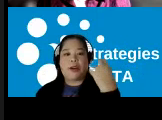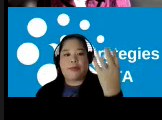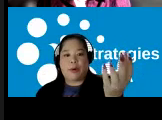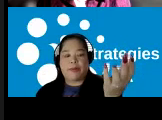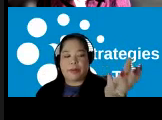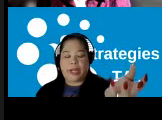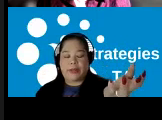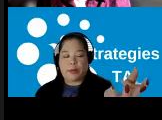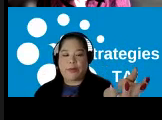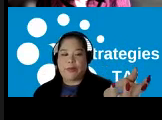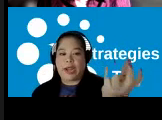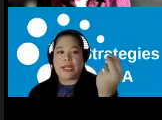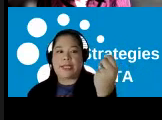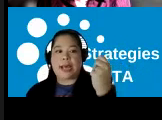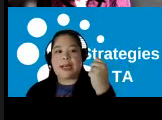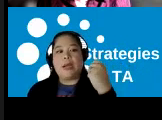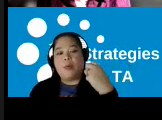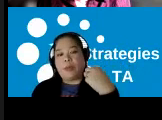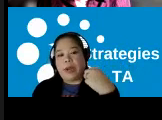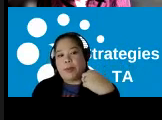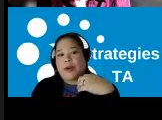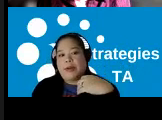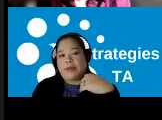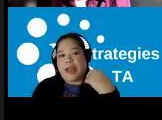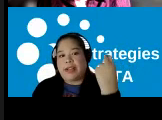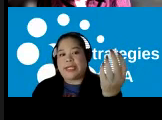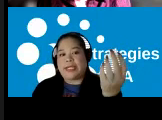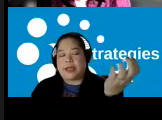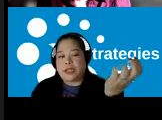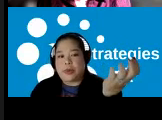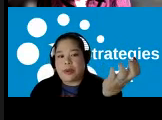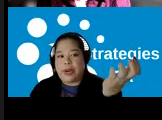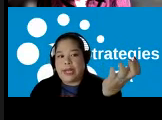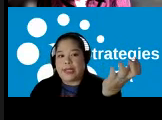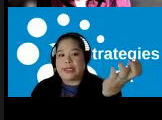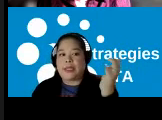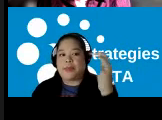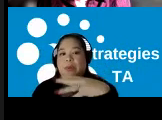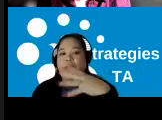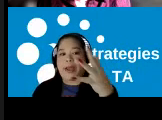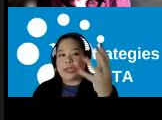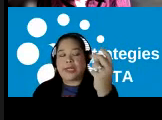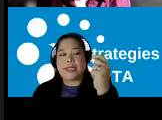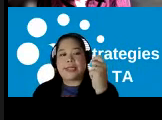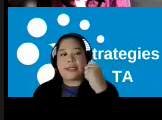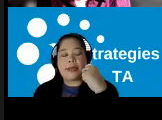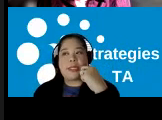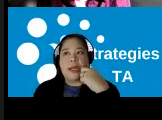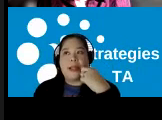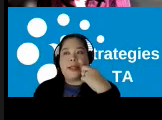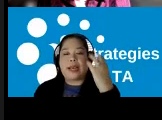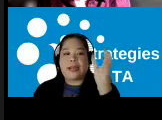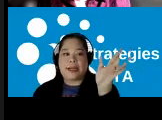in the forefront, is that when we are part of having discussions around creating these systems or reimagining these